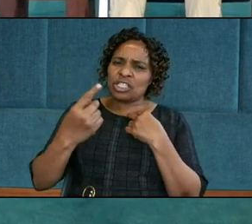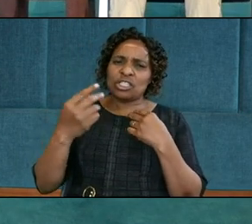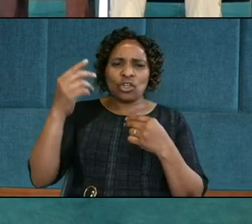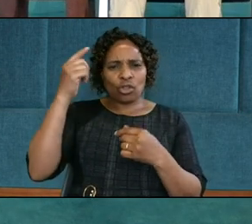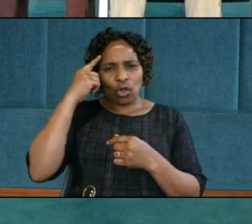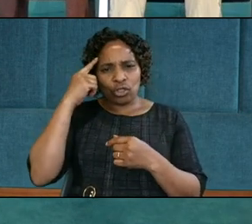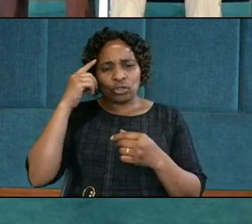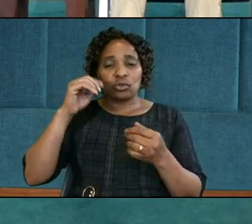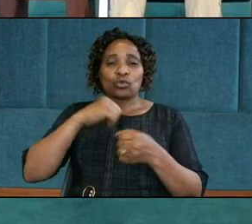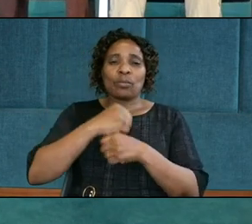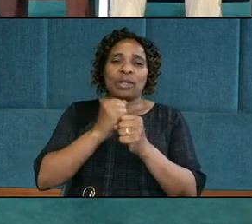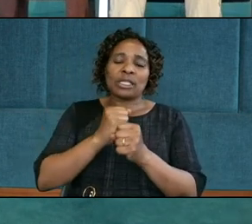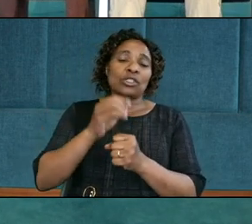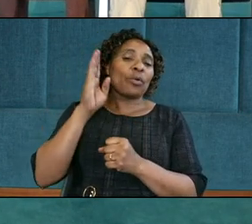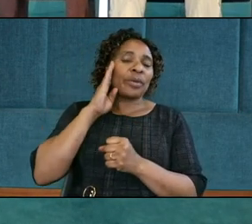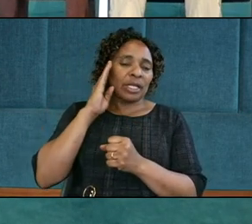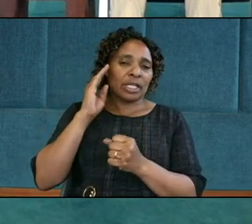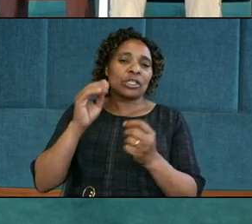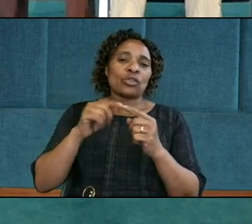it obedient to Christ.